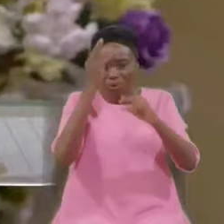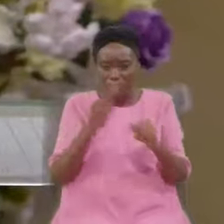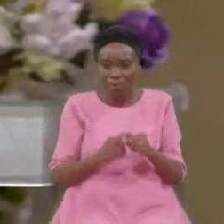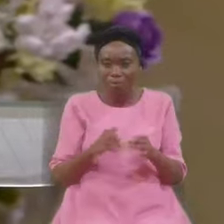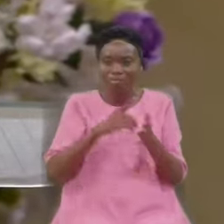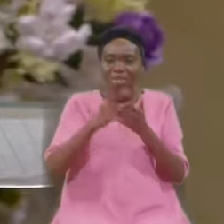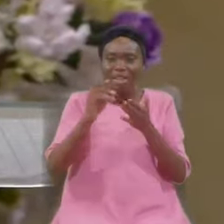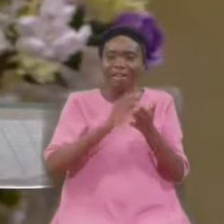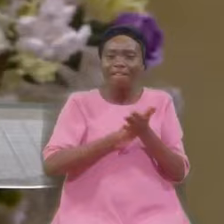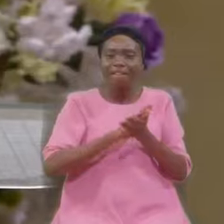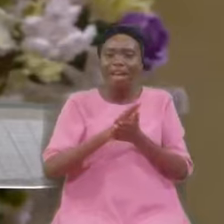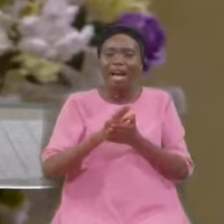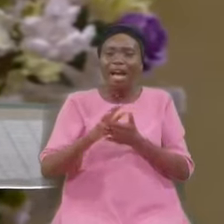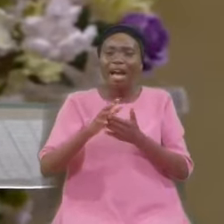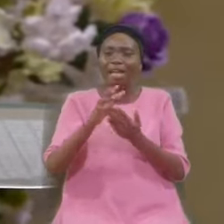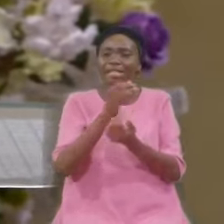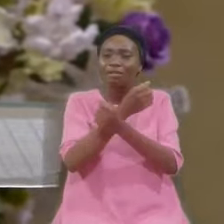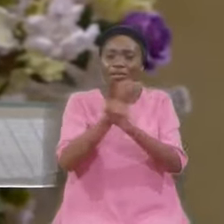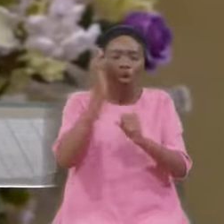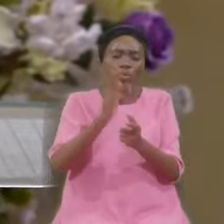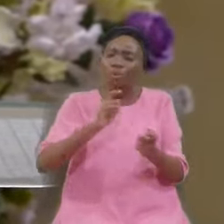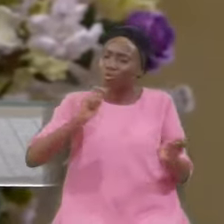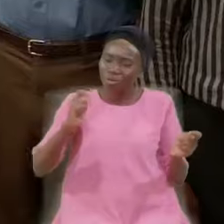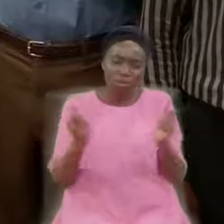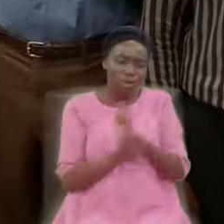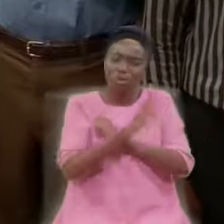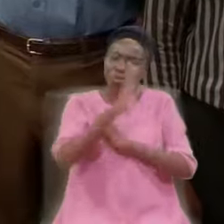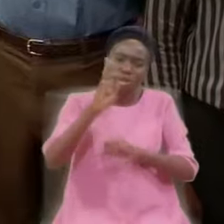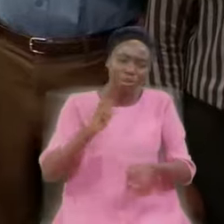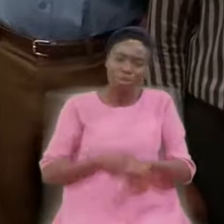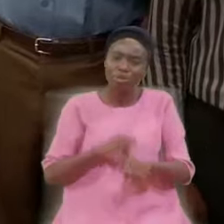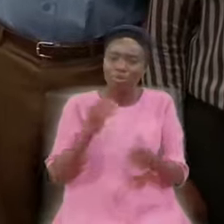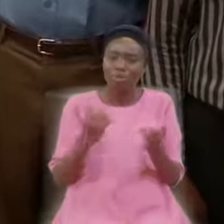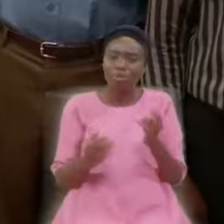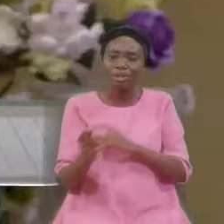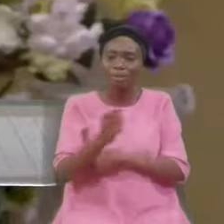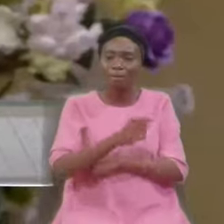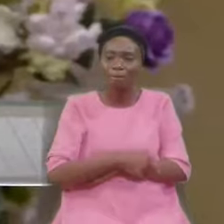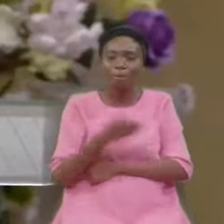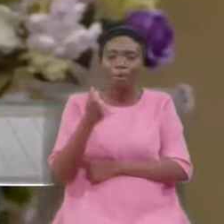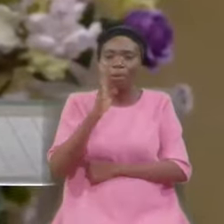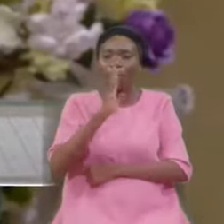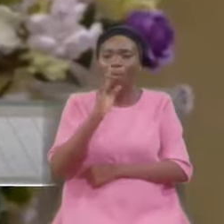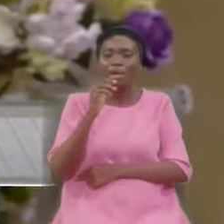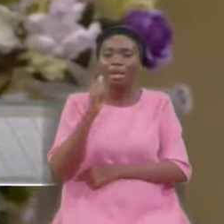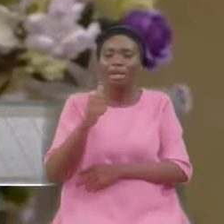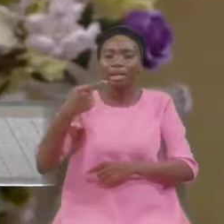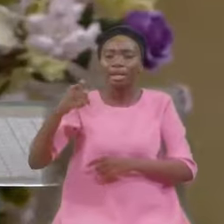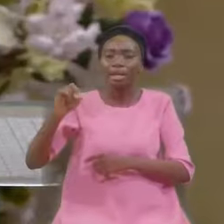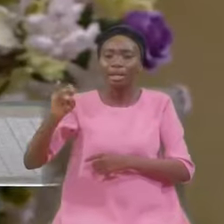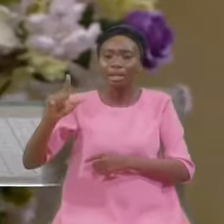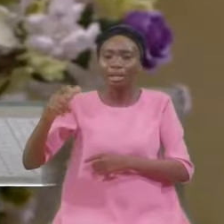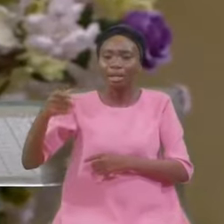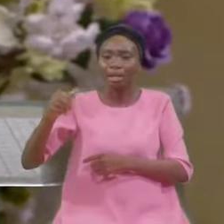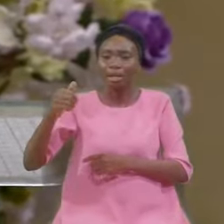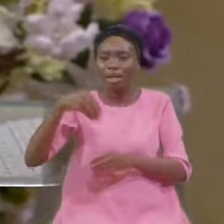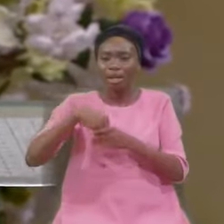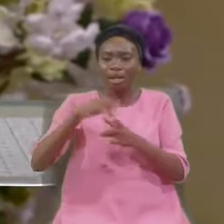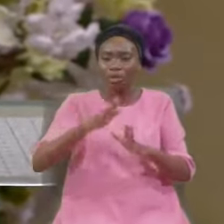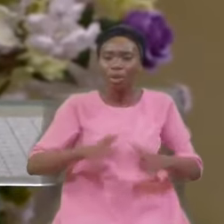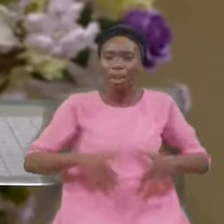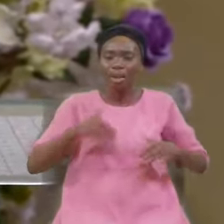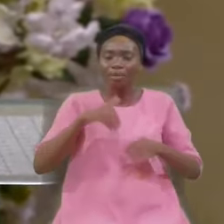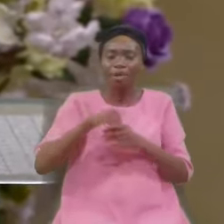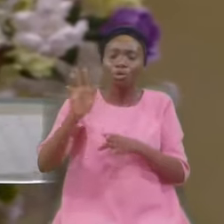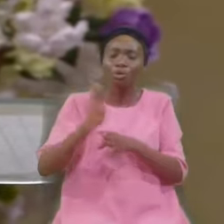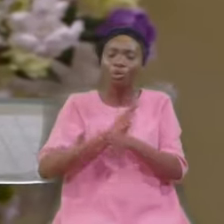Divine intervention will change your nature today. There will be a Gilgal in your life, a Gilgal in